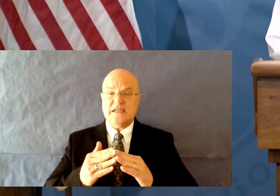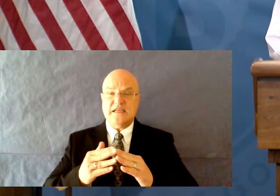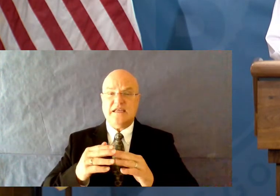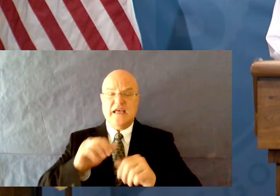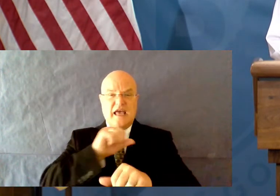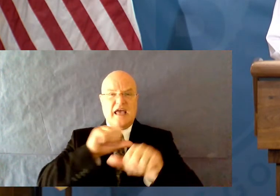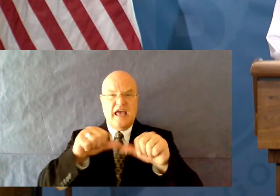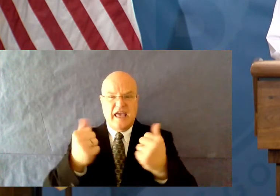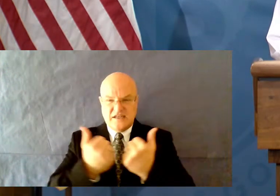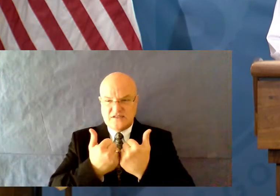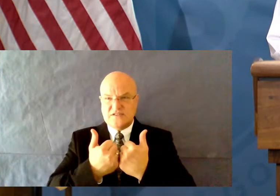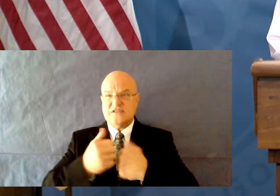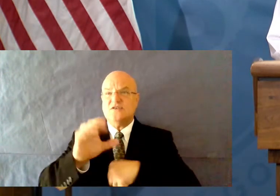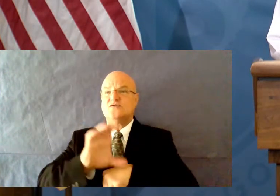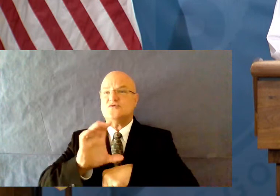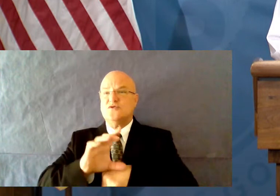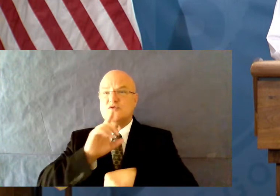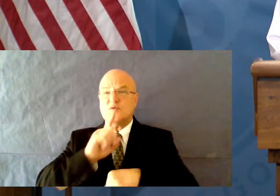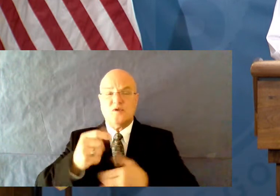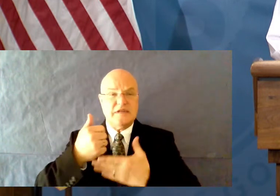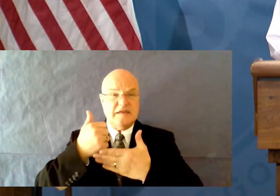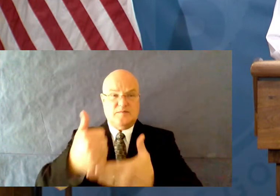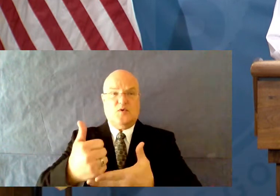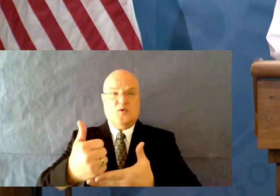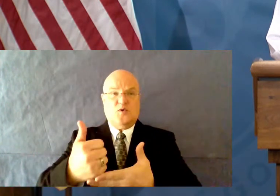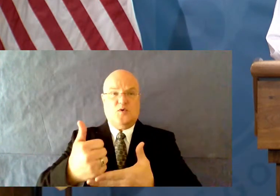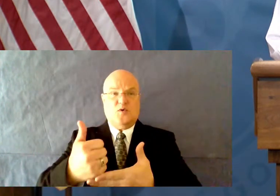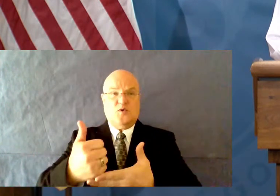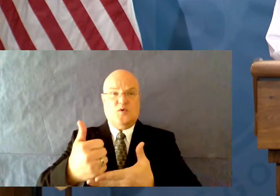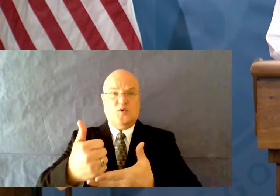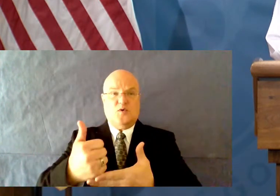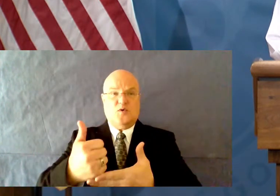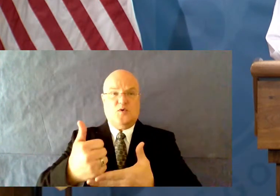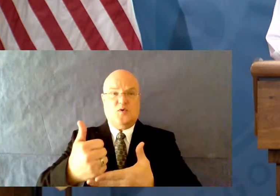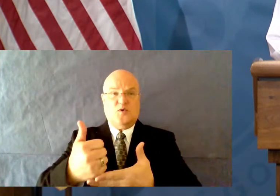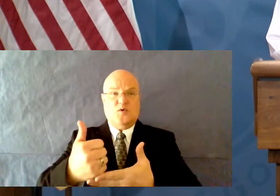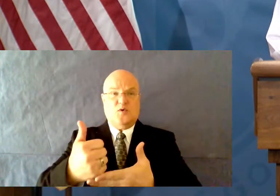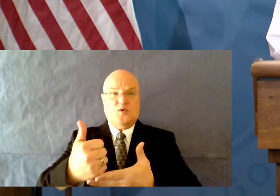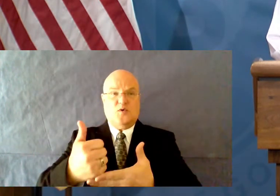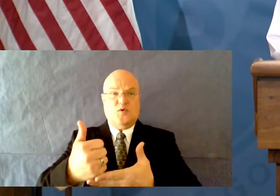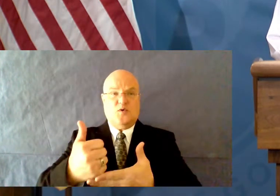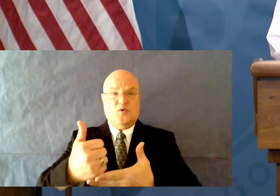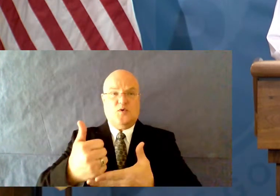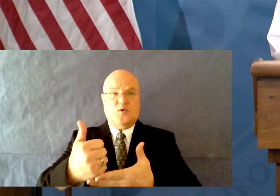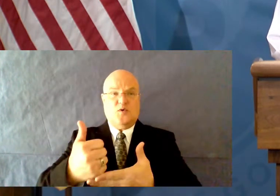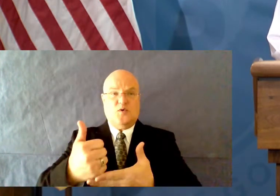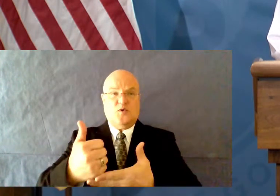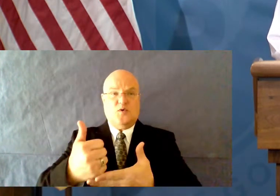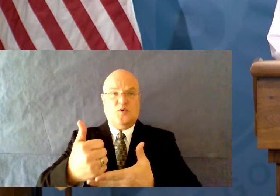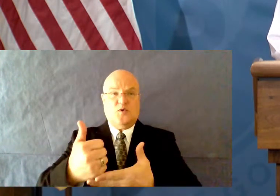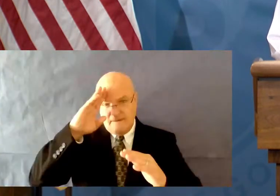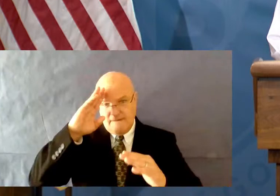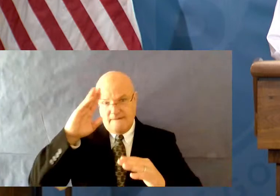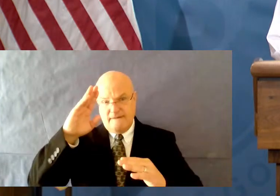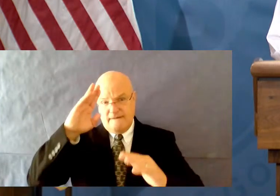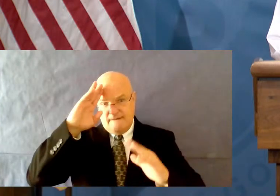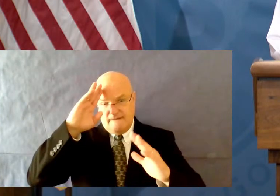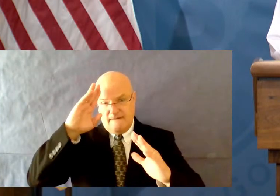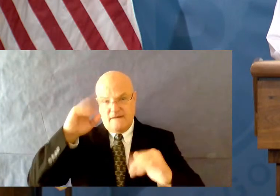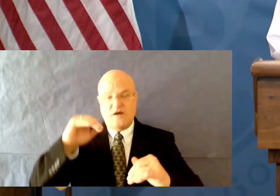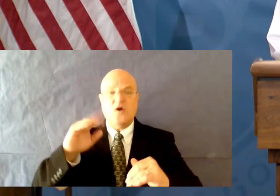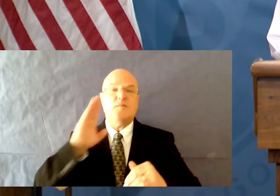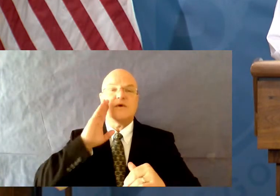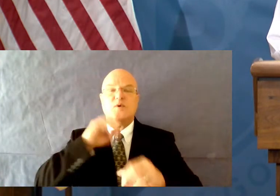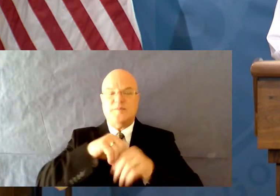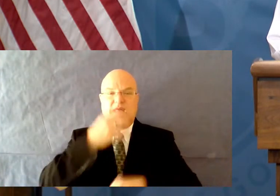agencies and churches really can come in helpful as well. And I hope that there will be, I'm sure there are in Hot Springs, those